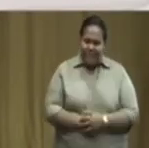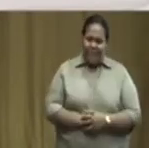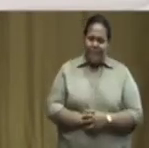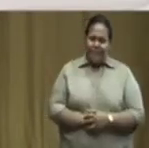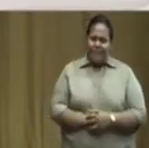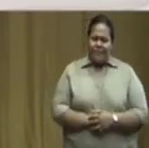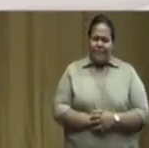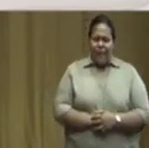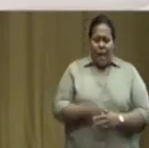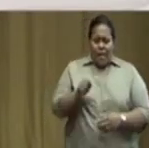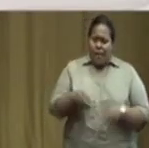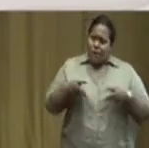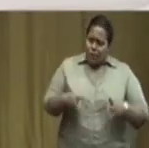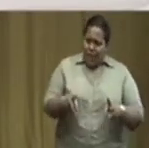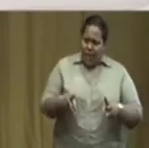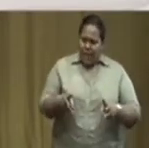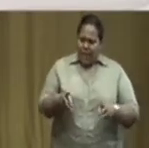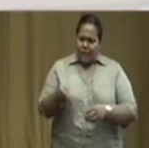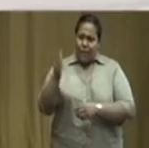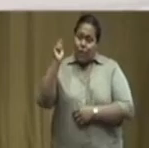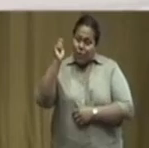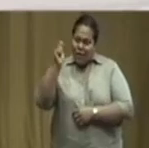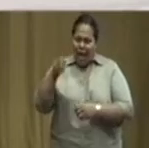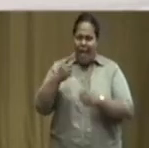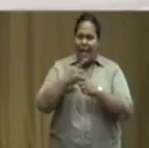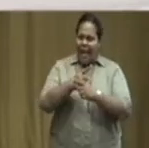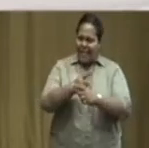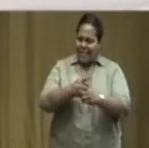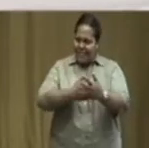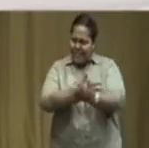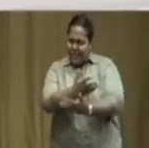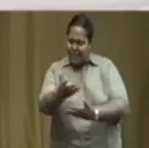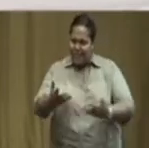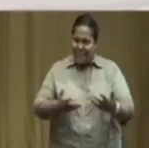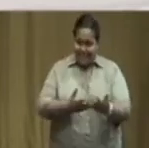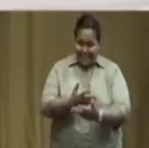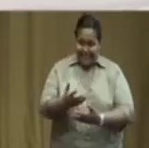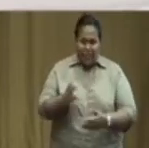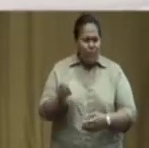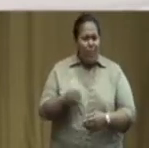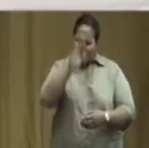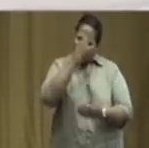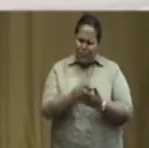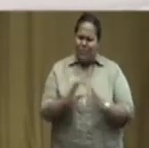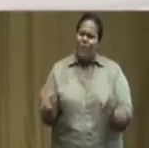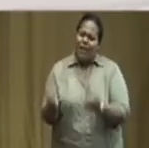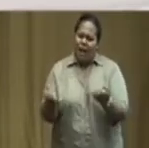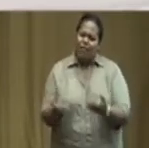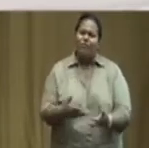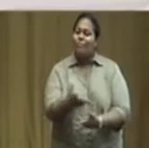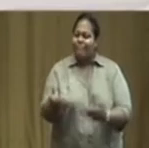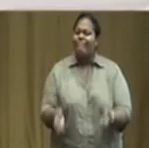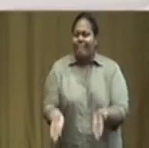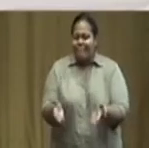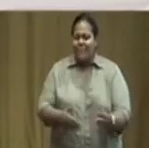method, the tutor guides the discussion, but they're primarily student-led. It's primarily the students who do the talking with the tutor